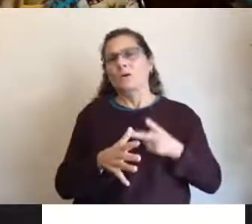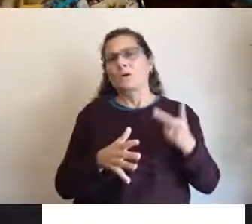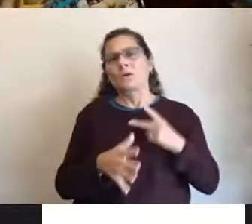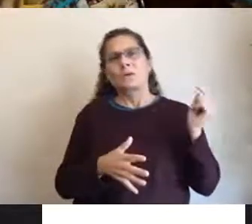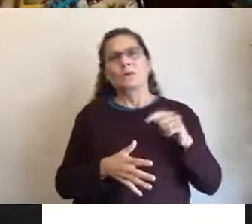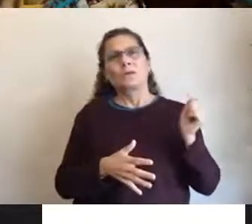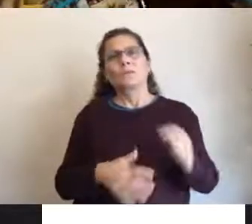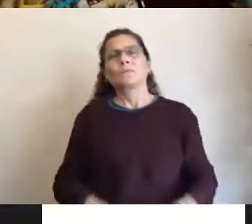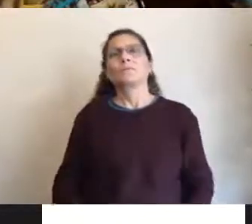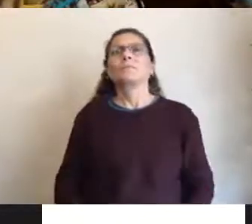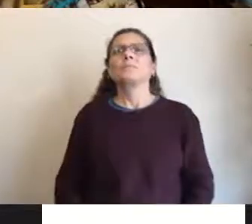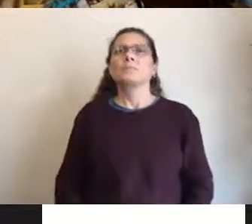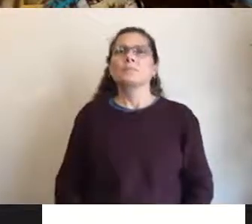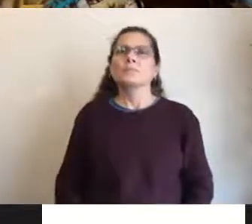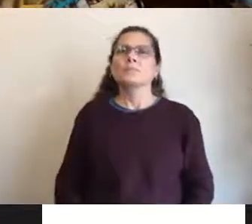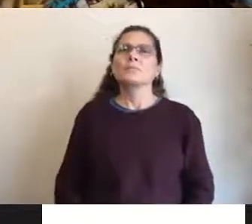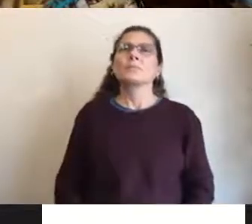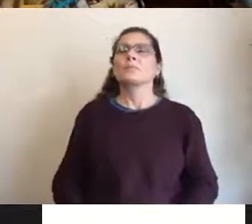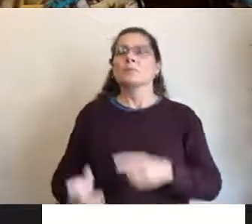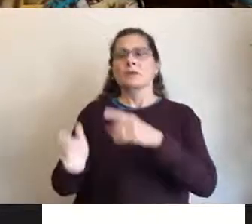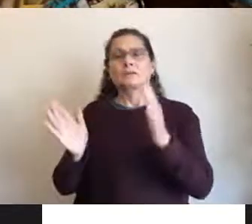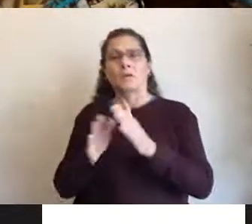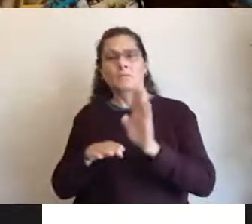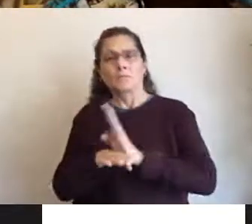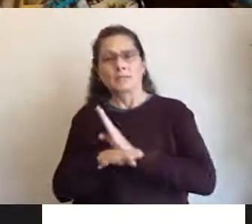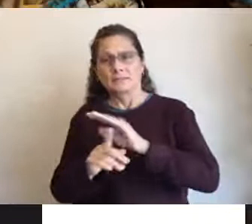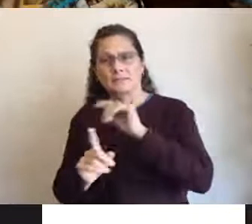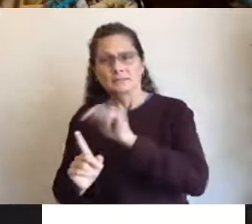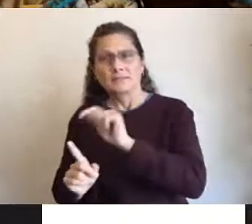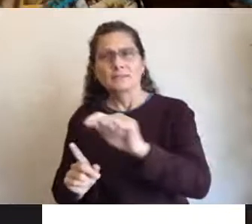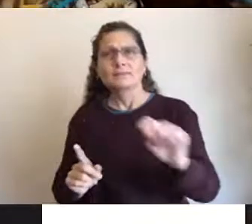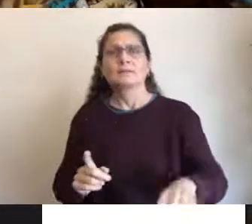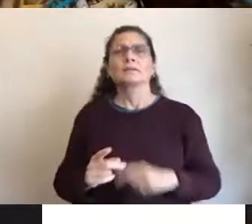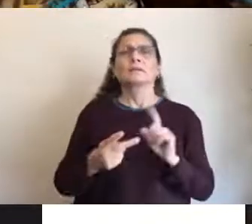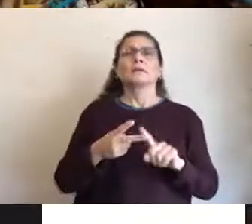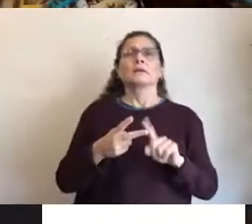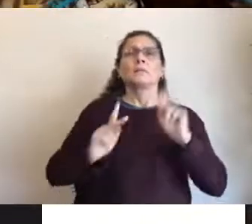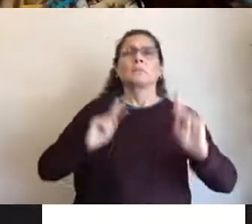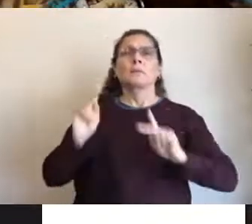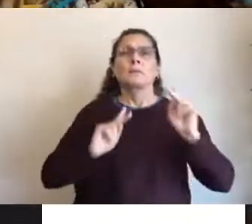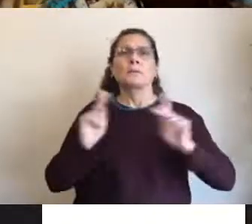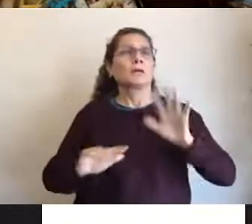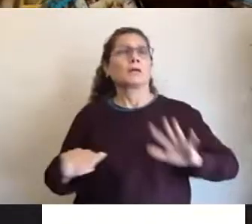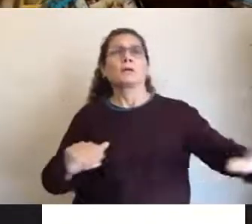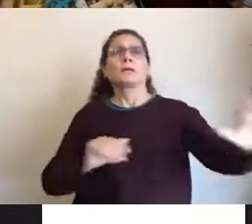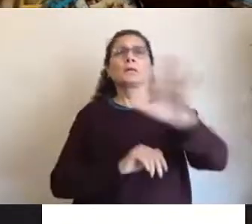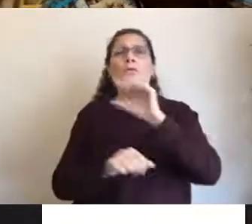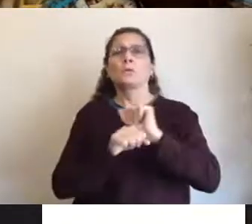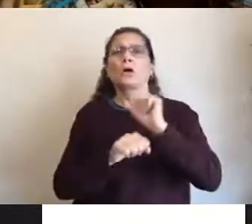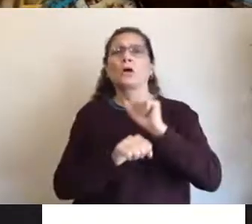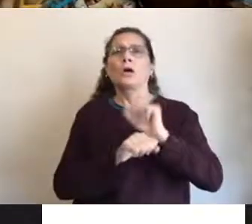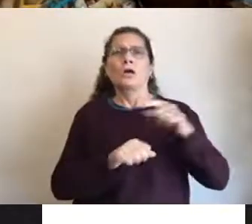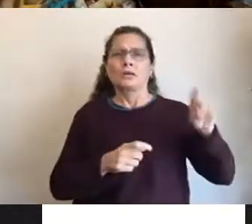who work for small businesses who have to continue to go to work. That they, as we talked about, Dr. Schuler talked about